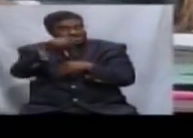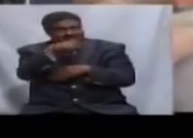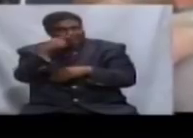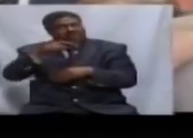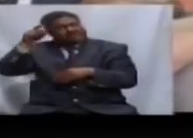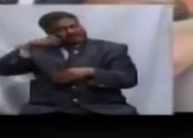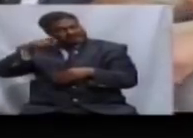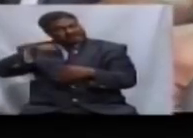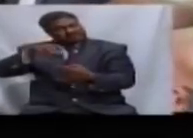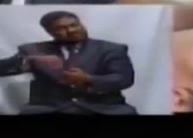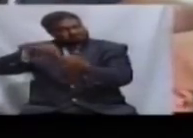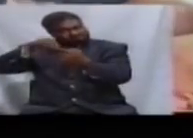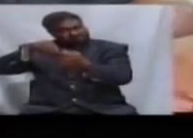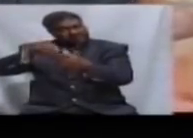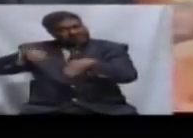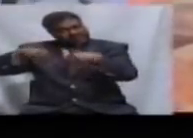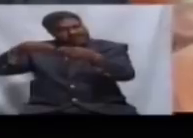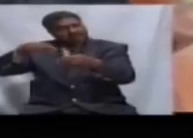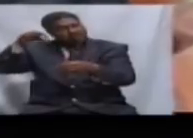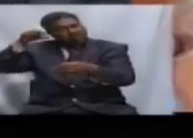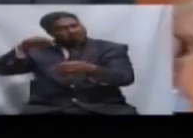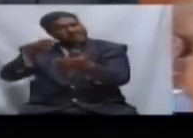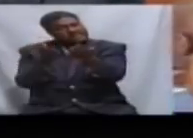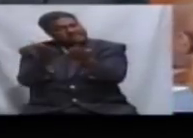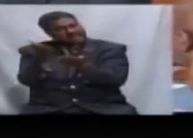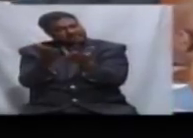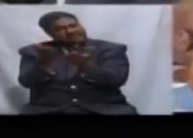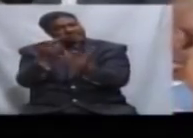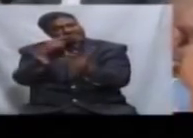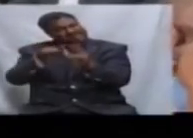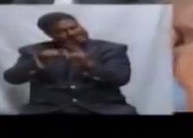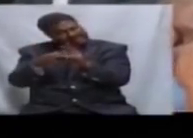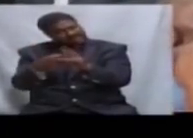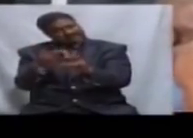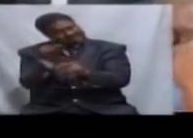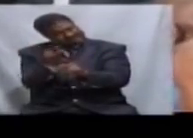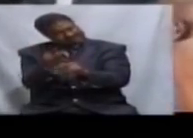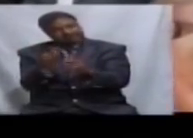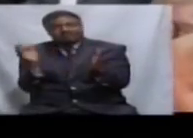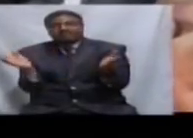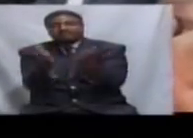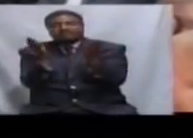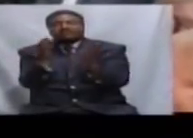training to specialists are being upheld from inception.